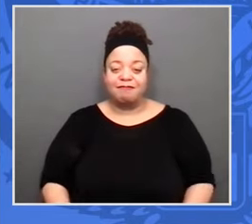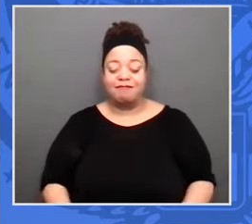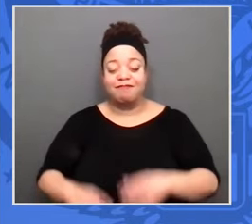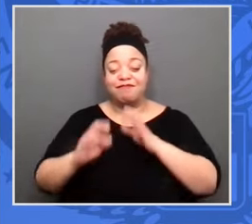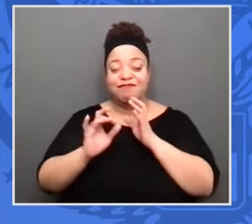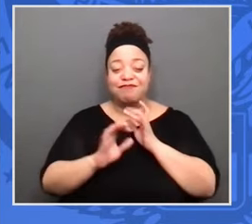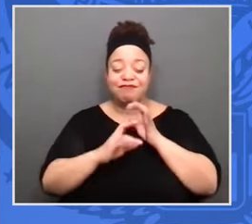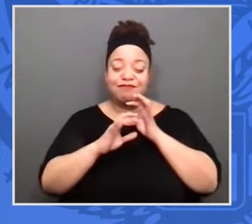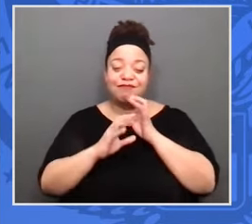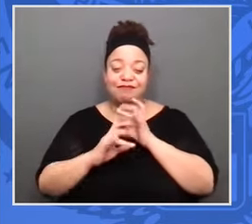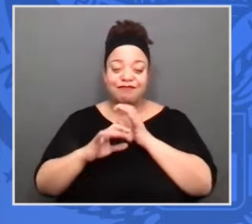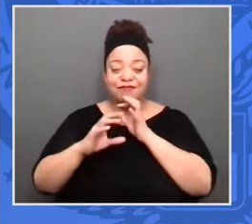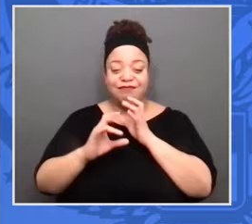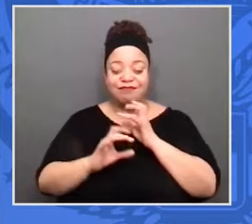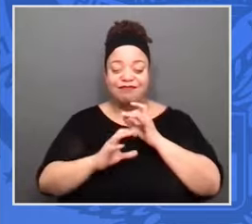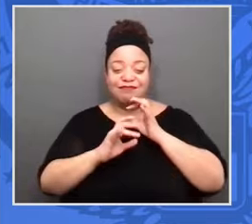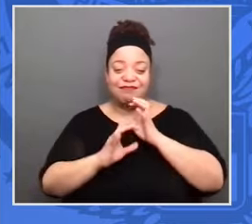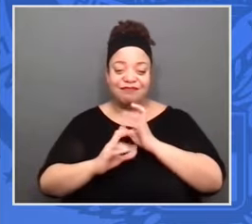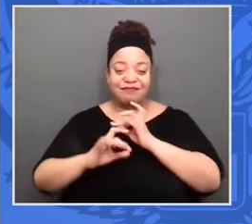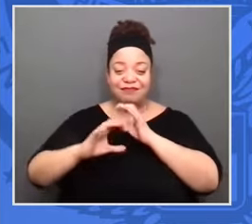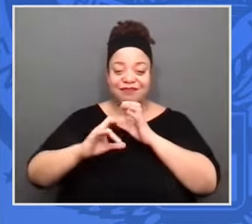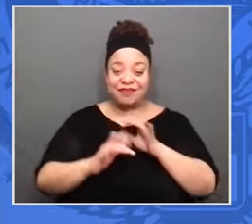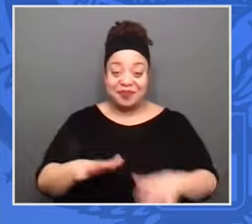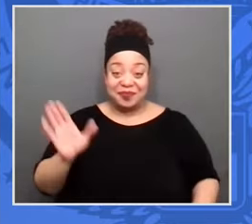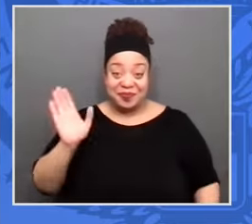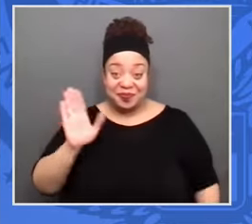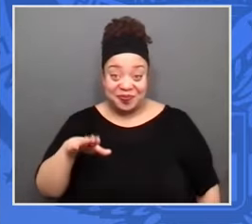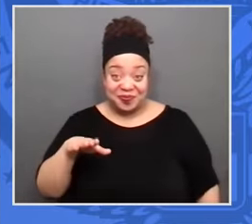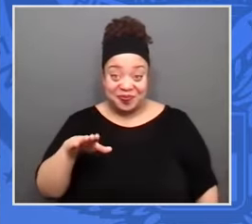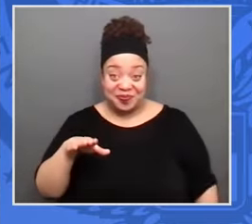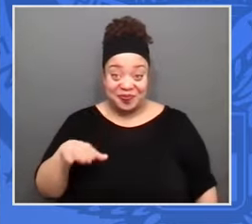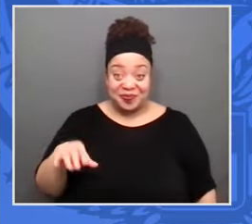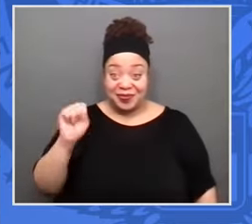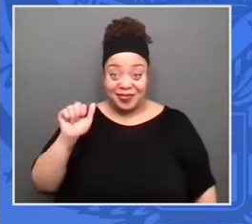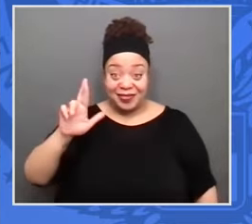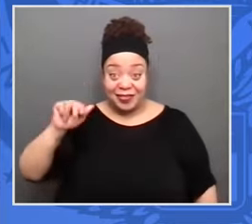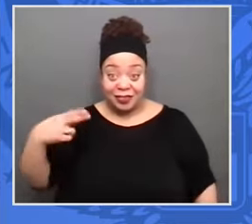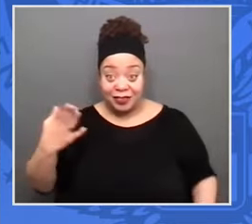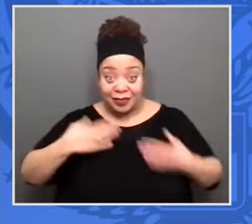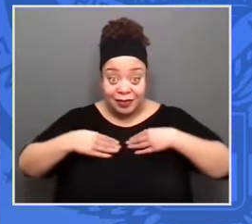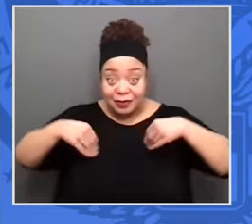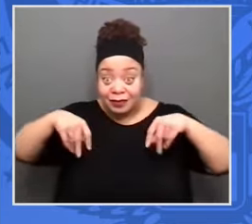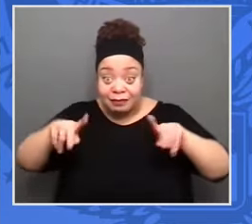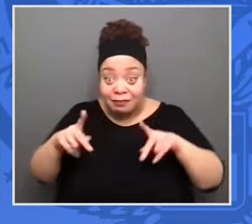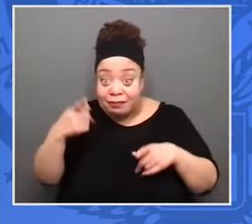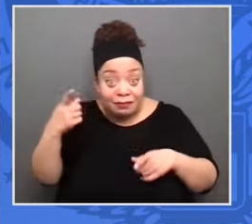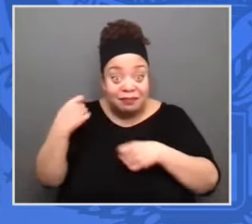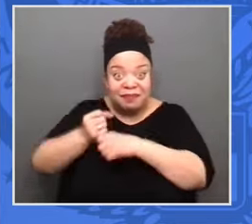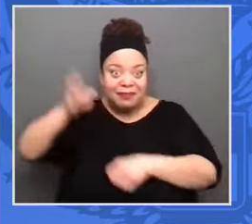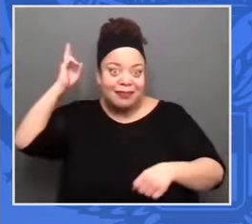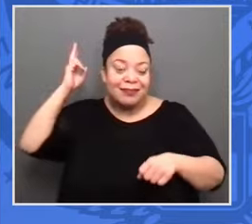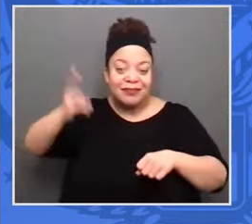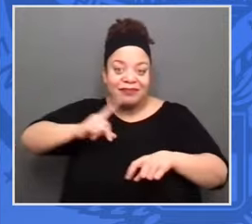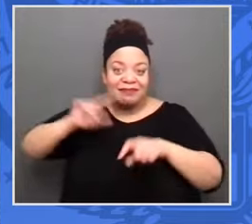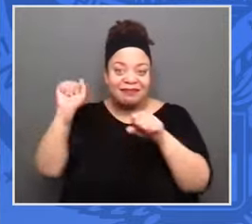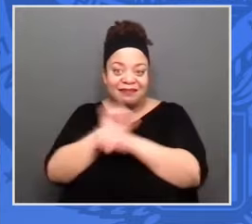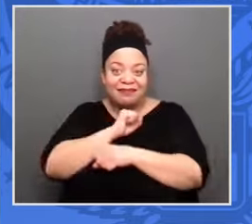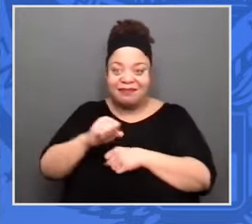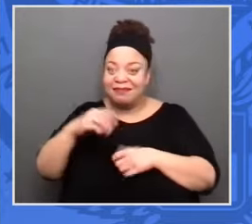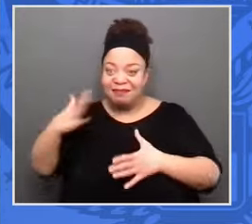Sarah Fuller with a chance to make history and be the first woman in a Power 5 football game. A goalkeeper on the Vanderbilt soccer